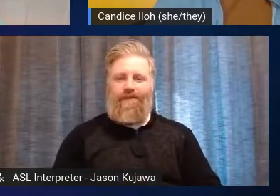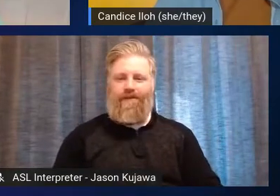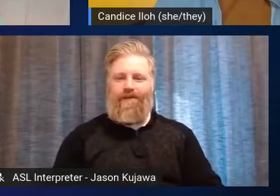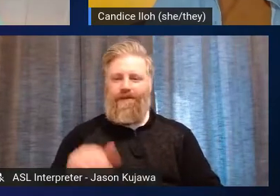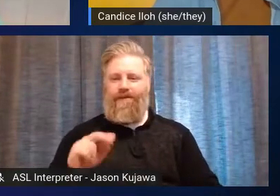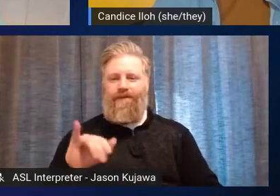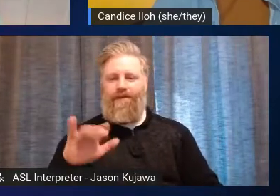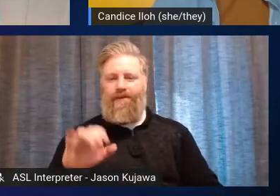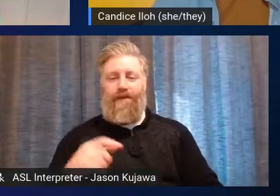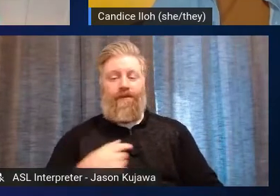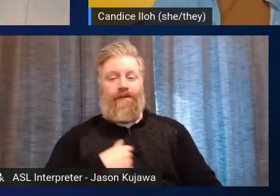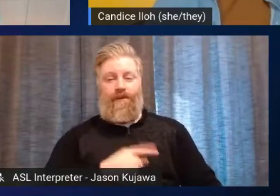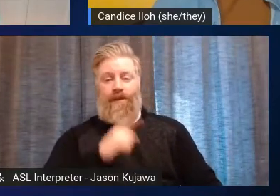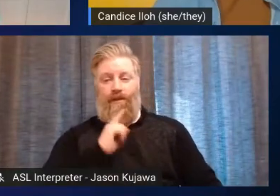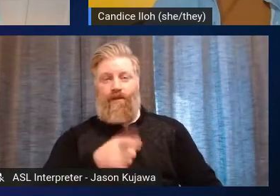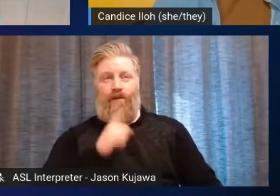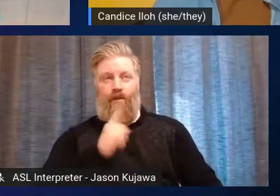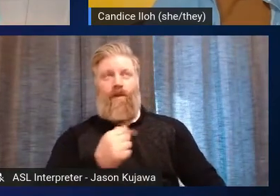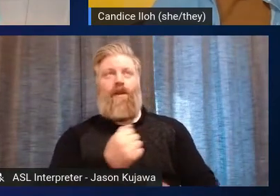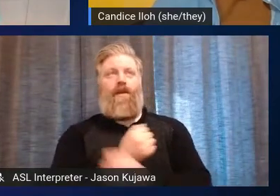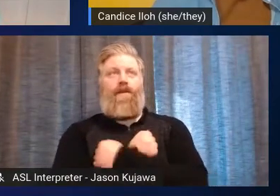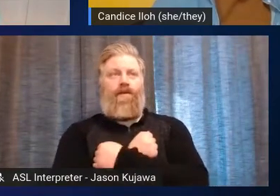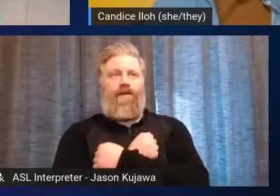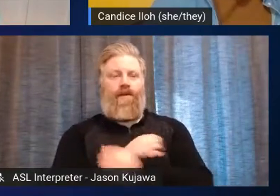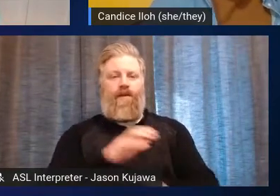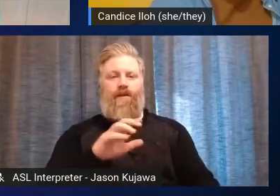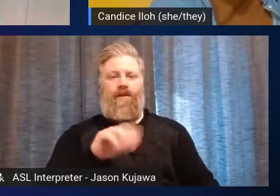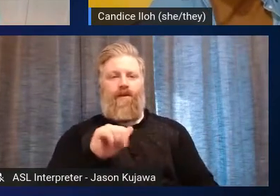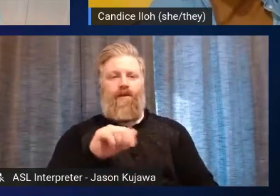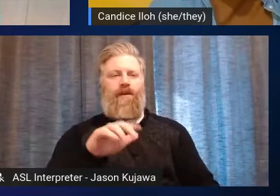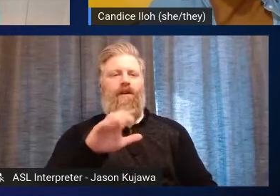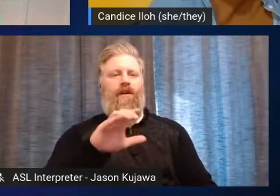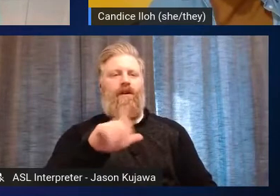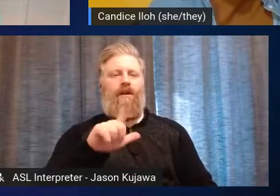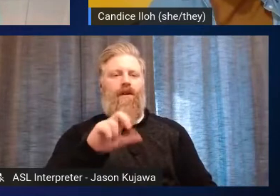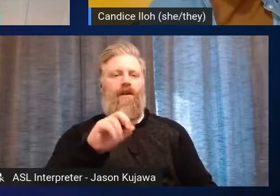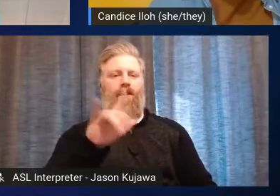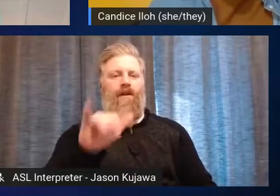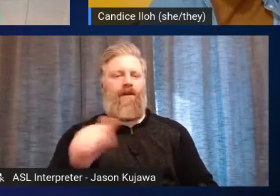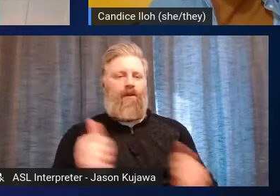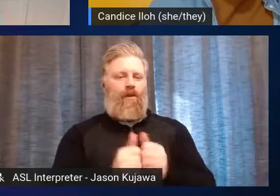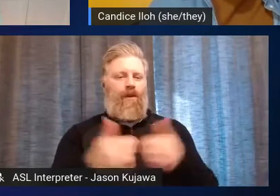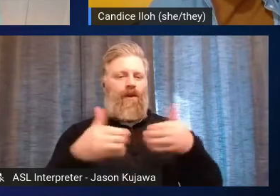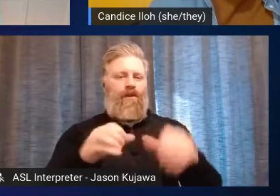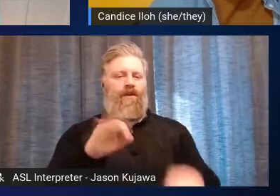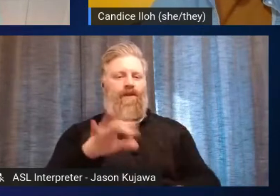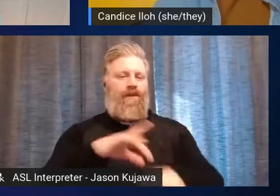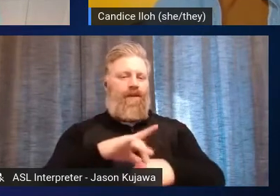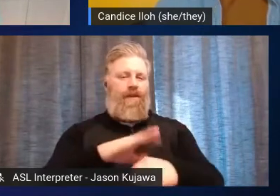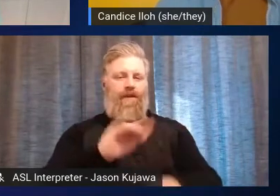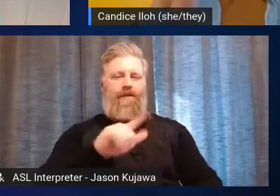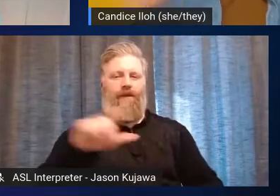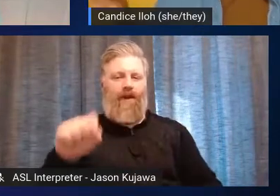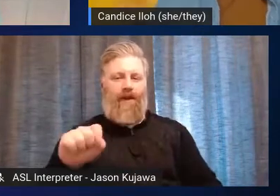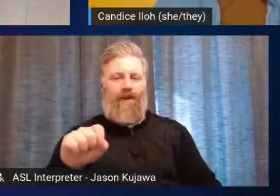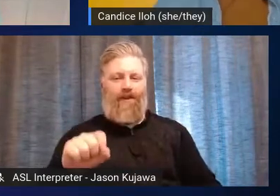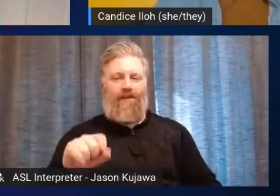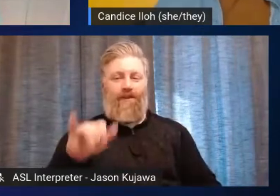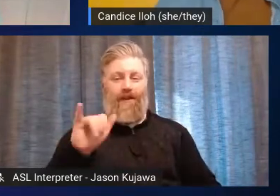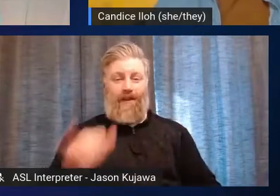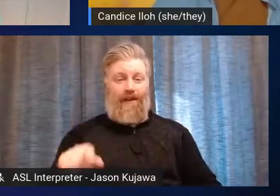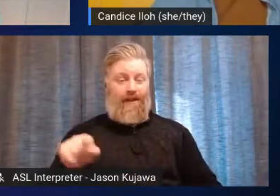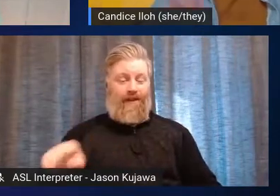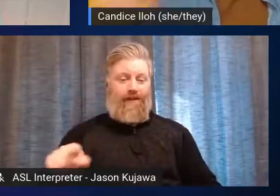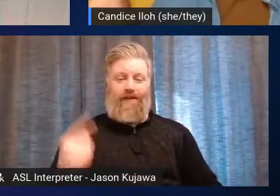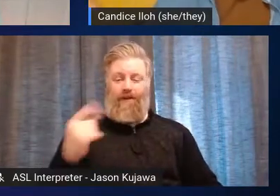I really, really, really loved Cloudy with a Chance of Meatballs. Like, to me, that is still one